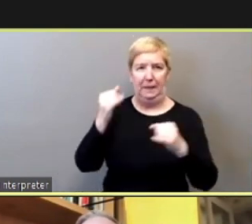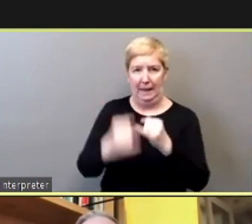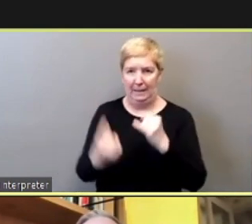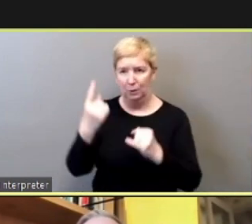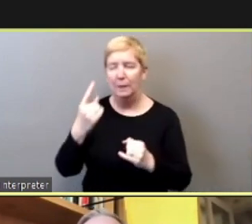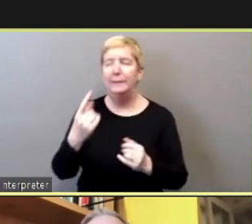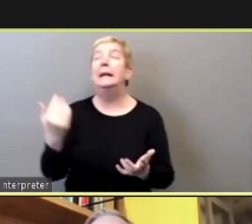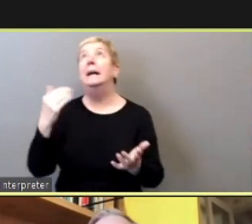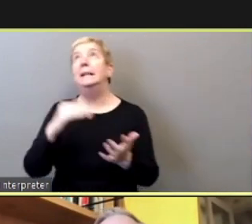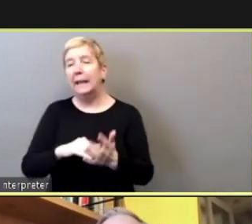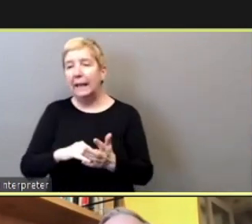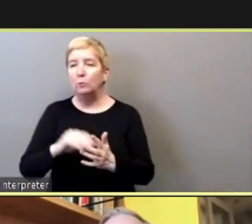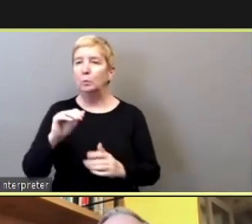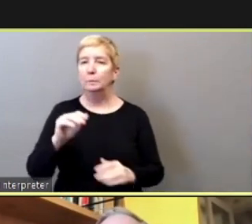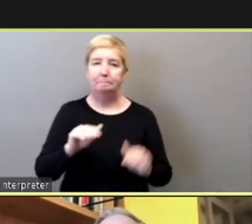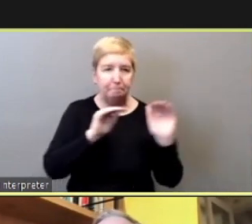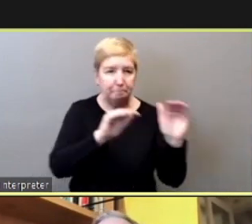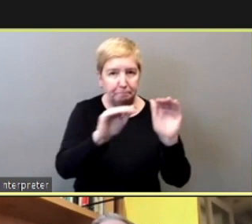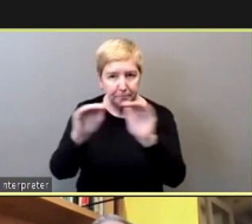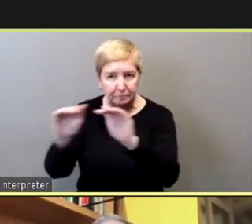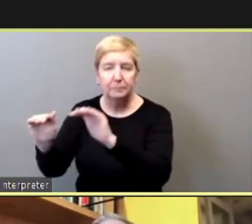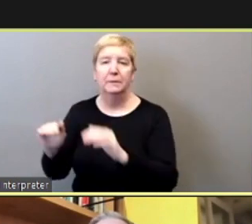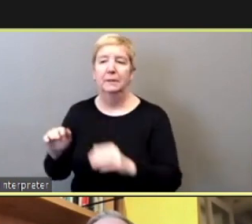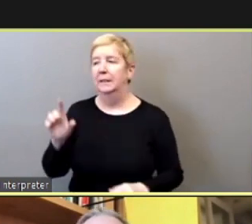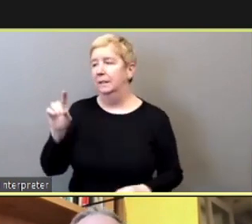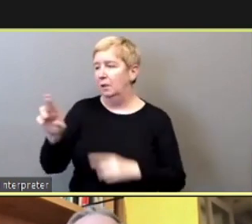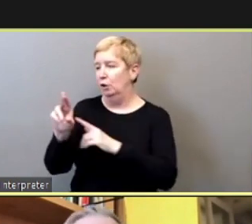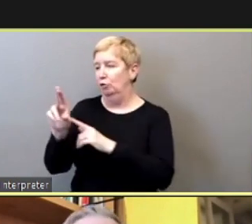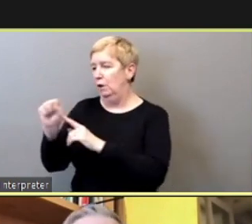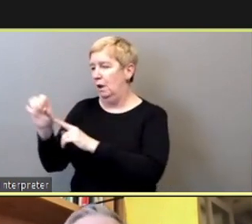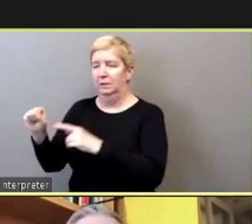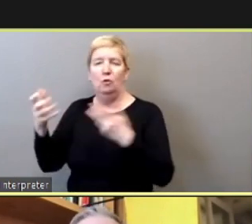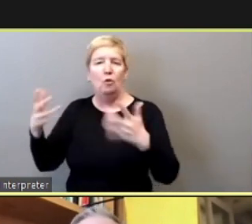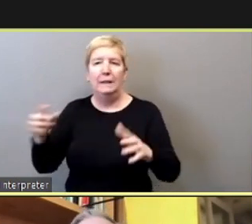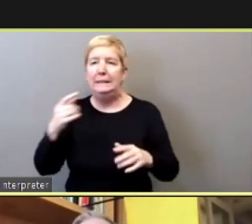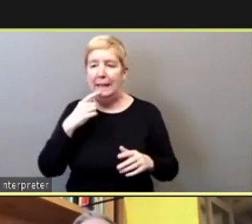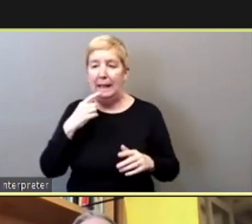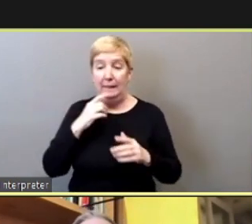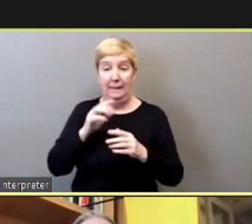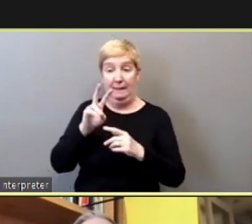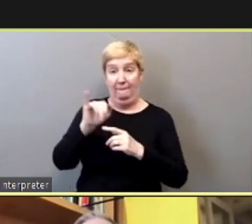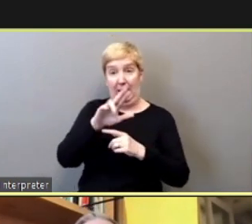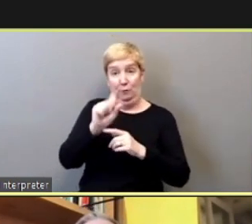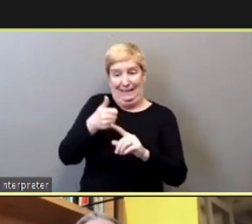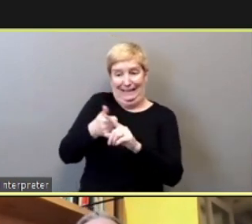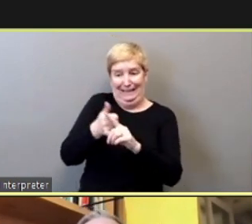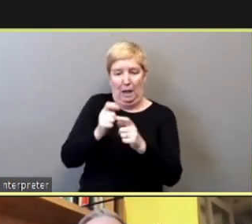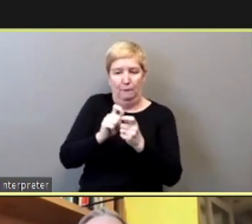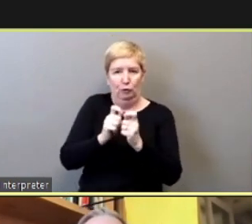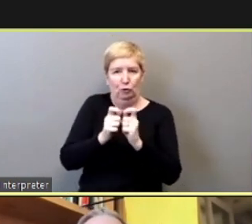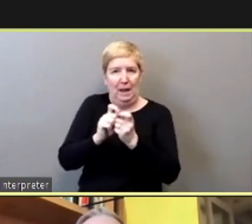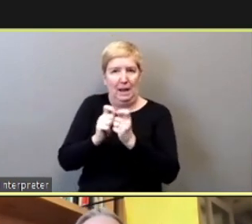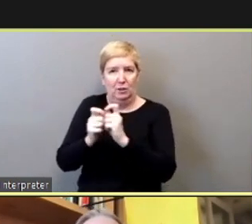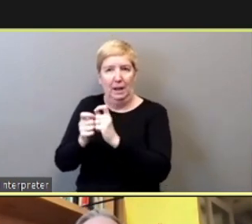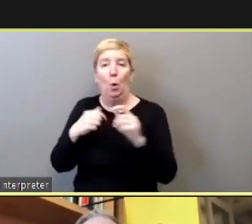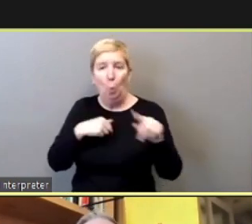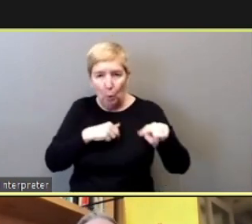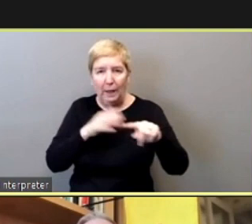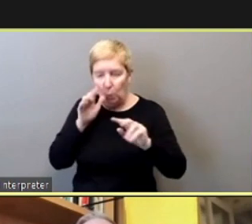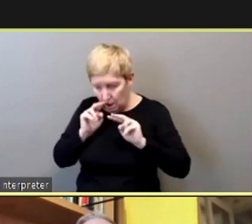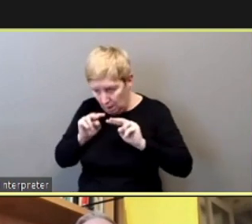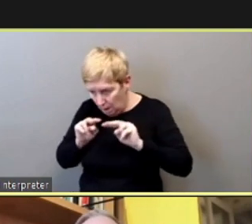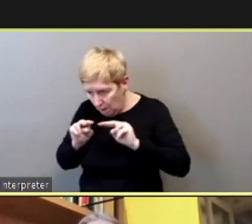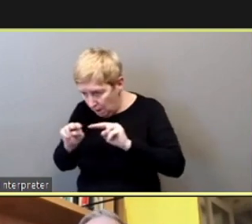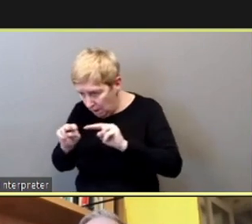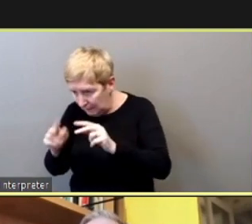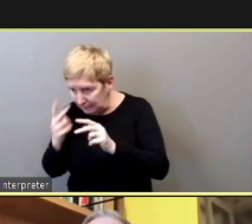just a reminder that as Dr. Ross pointed out, the virus is changing. We're keeping a close eye on mutations.